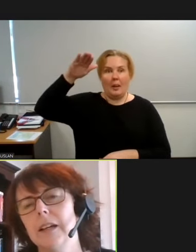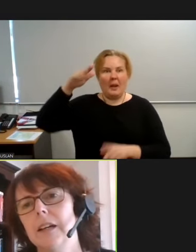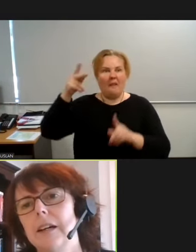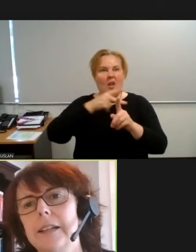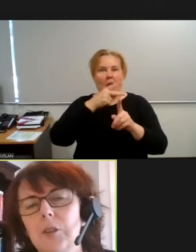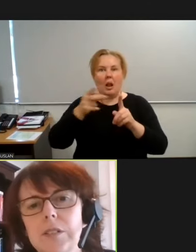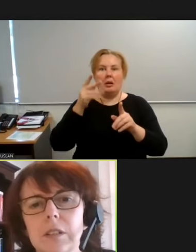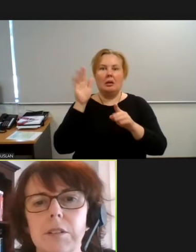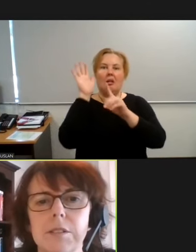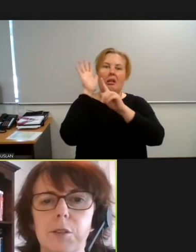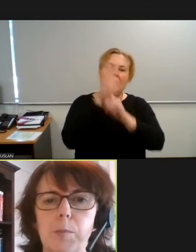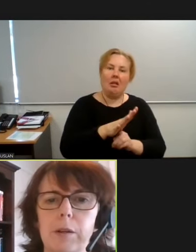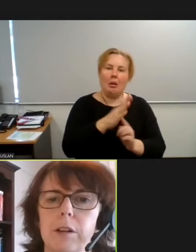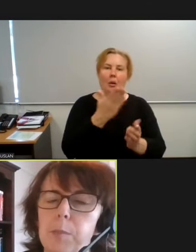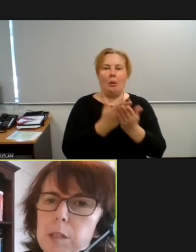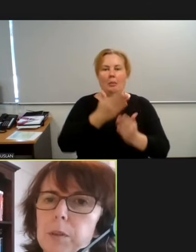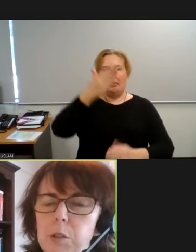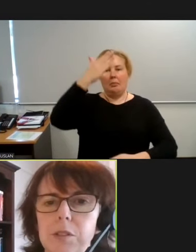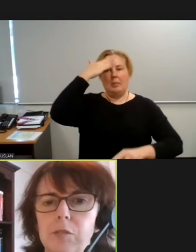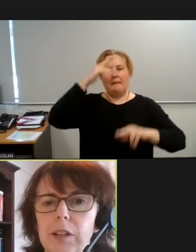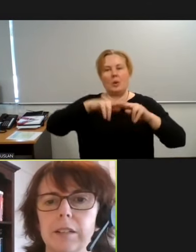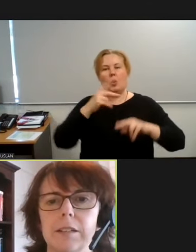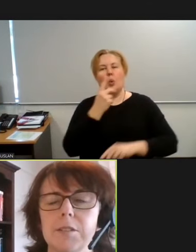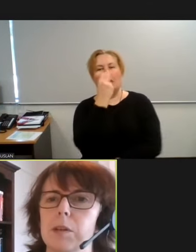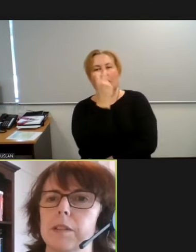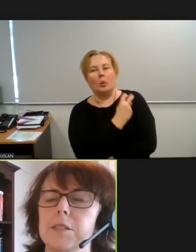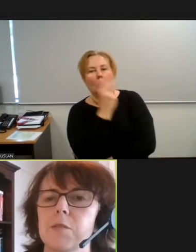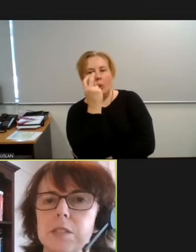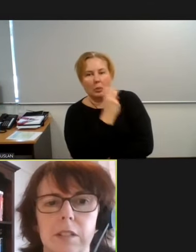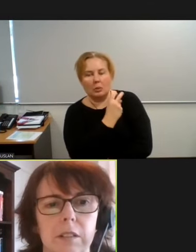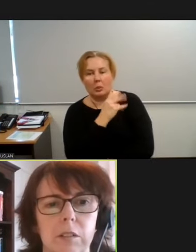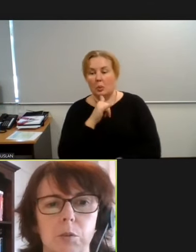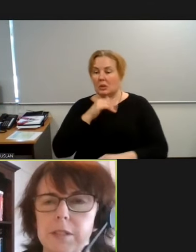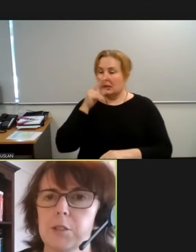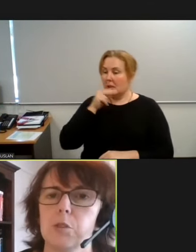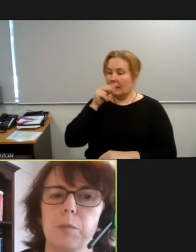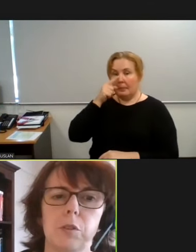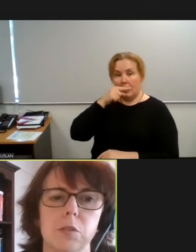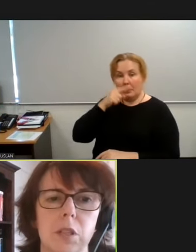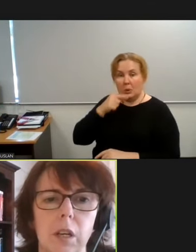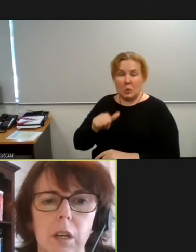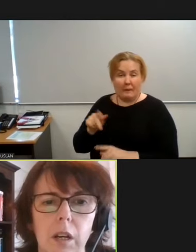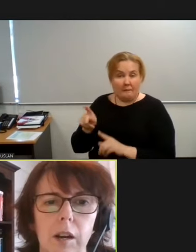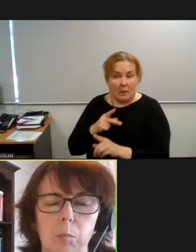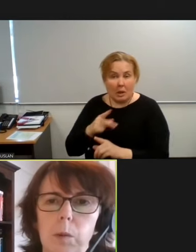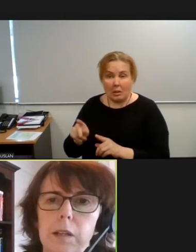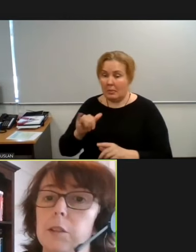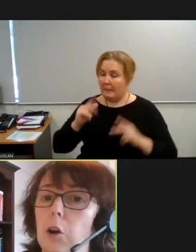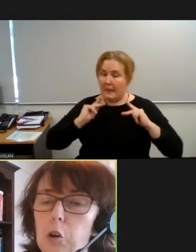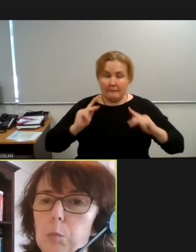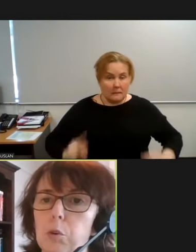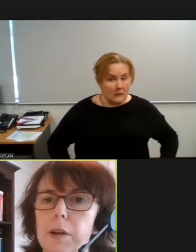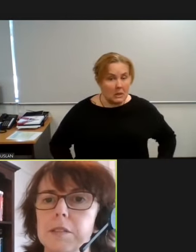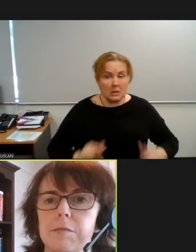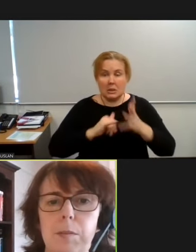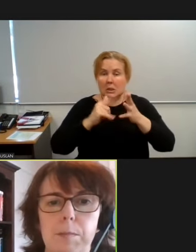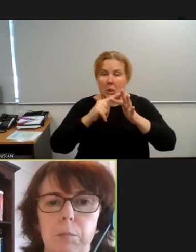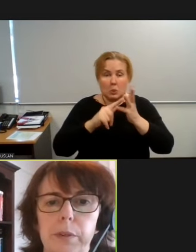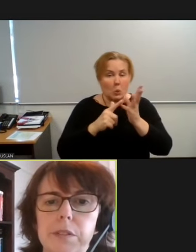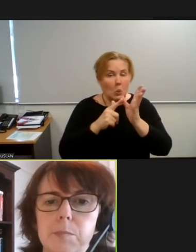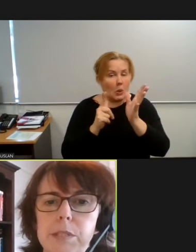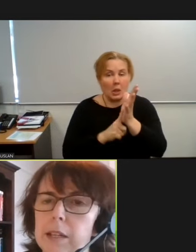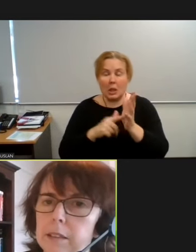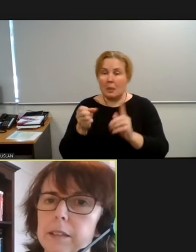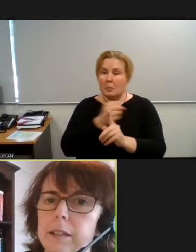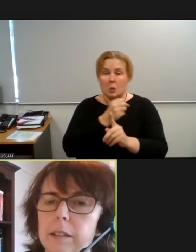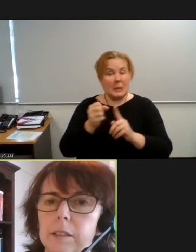seeing an increase in concern about young people using violence, whether that's physical or sexual abuse, in the home or amongst family